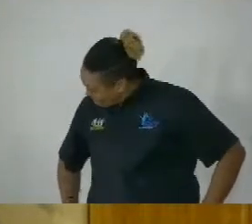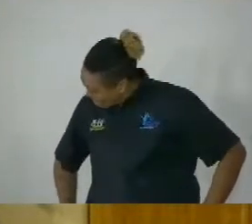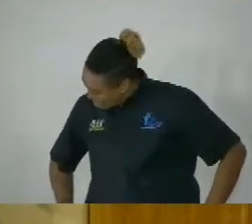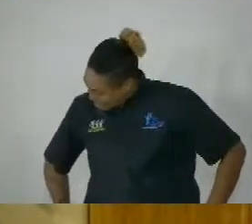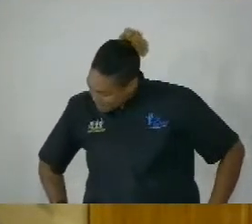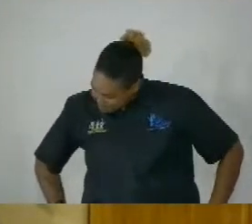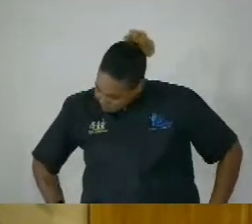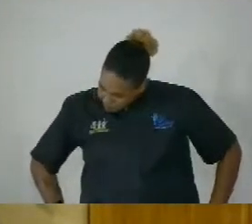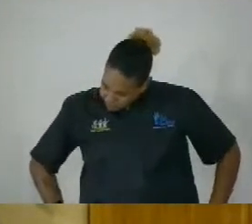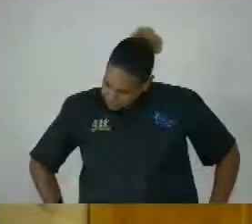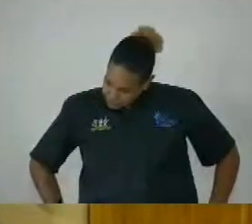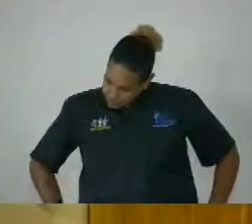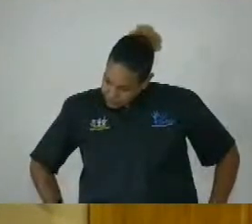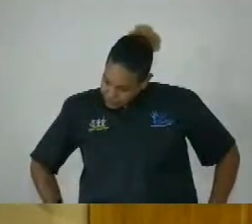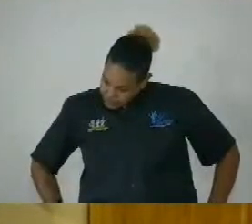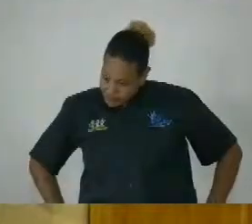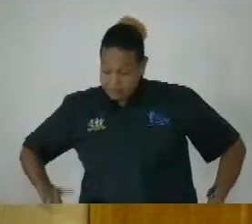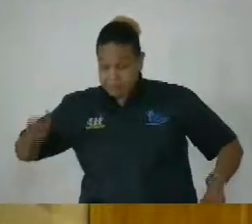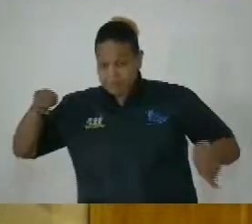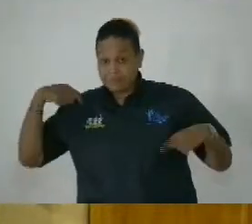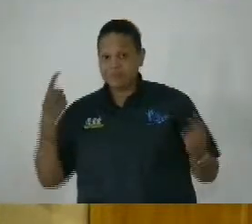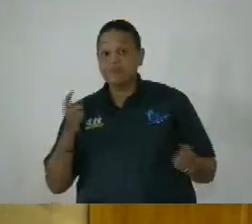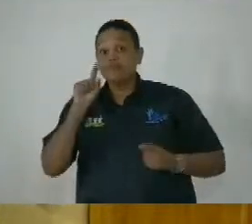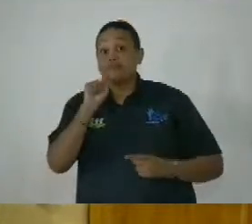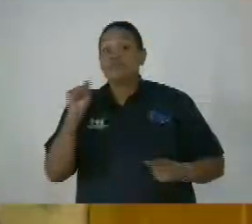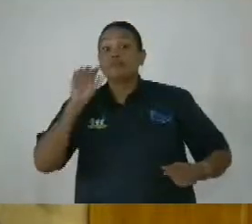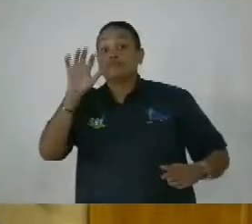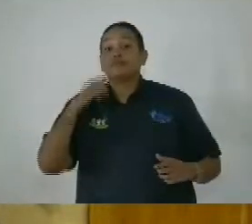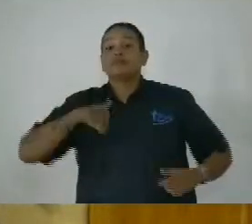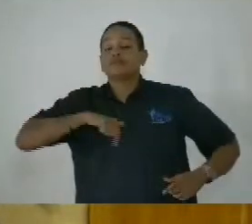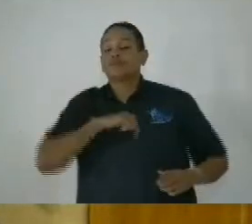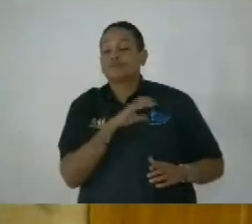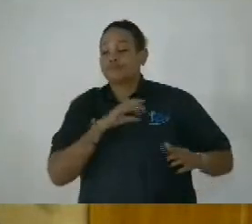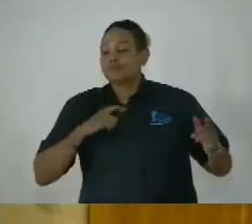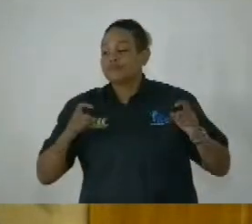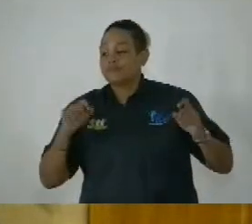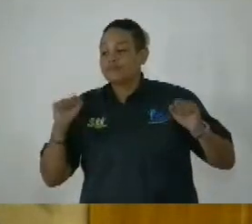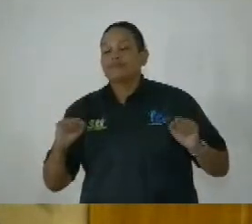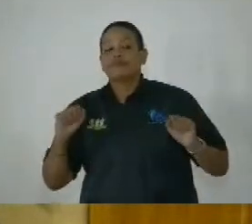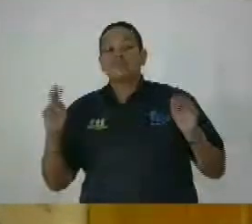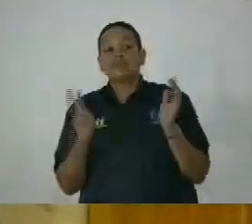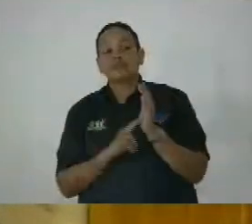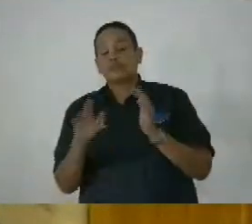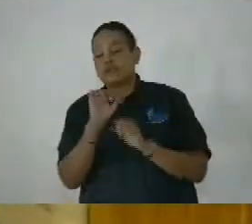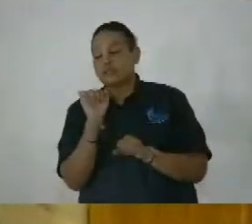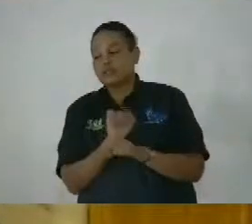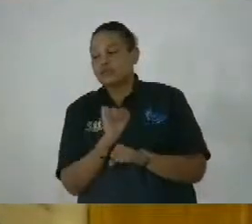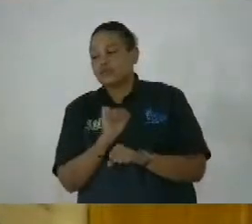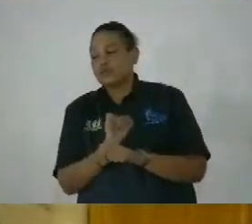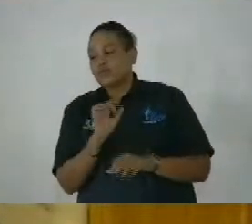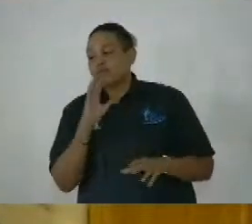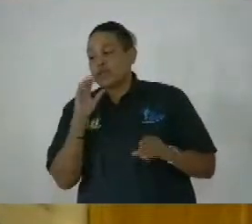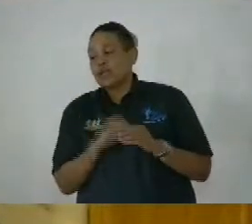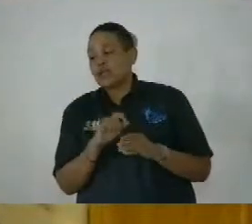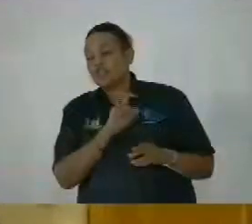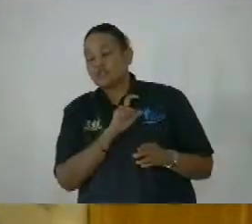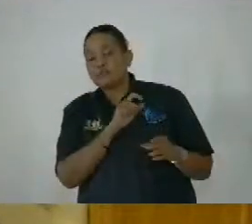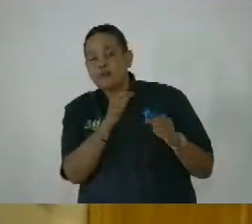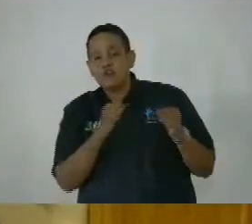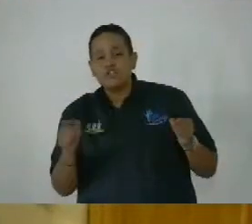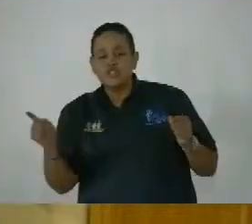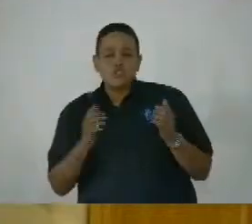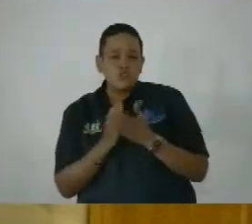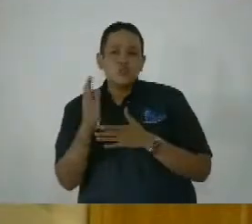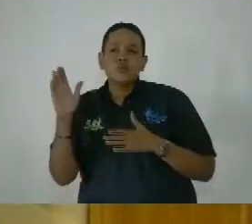Since the start of 2025, Madam Speaker, where Commissioner has been able to apply his work, he has had to engage his officers, they have gone through